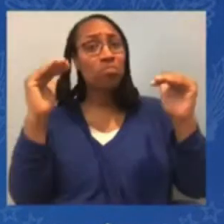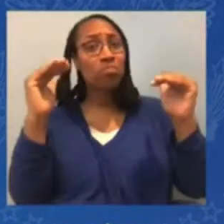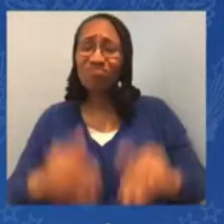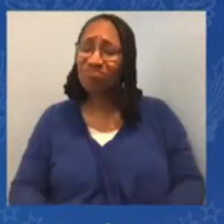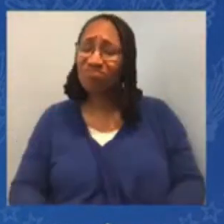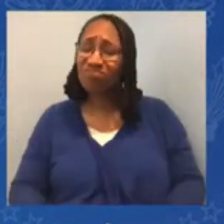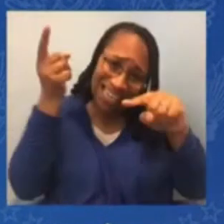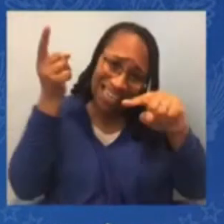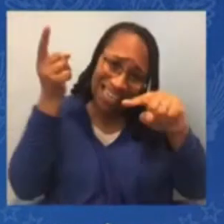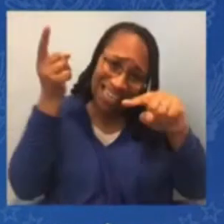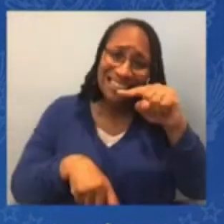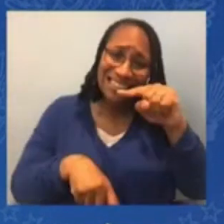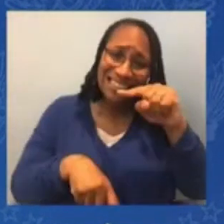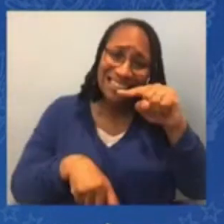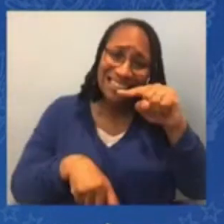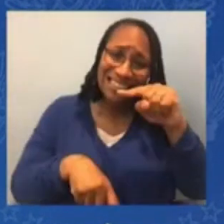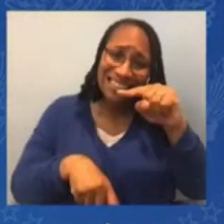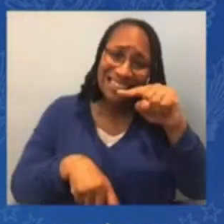Attorney General, and my deceased son